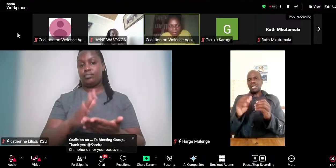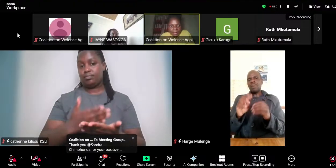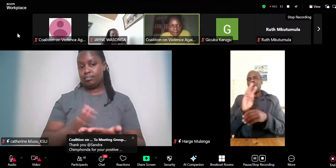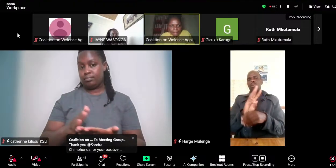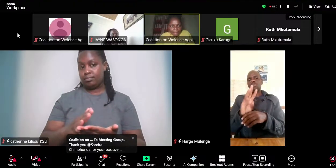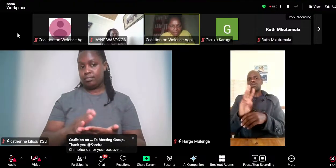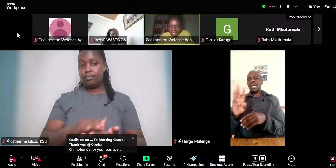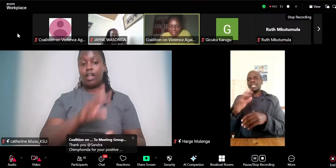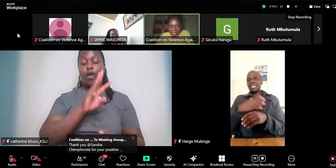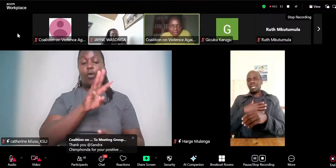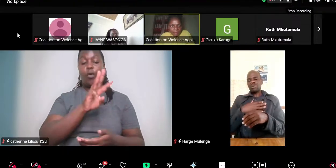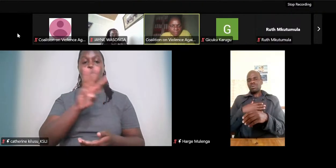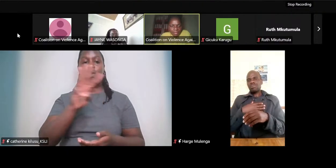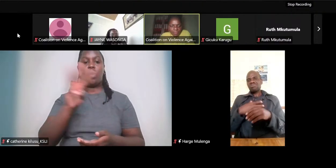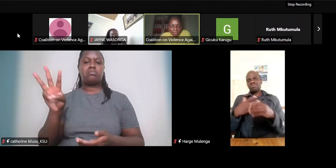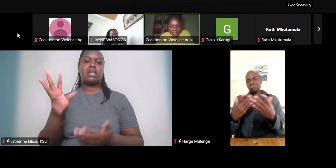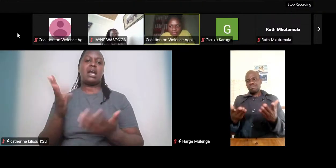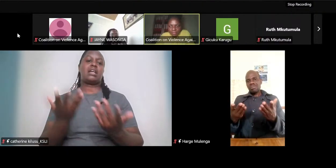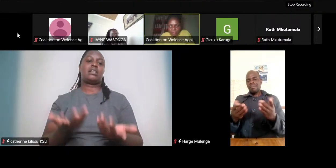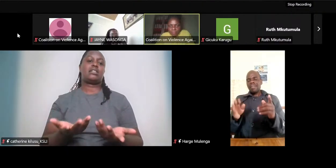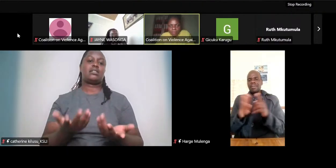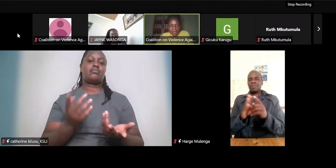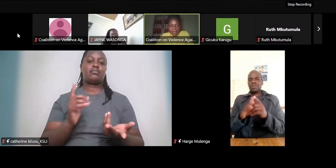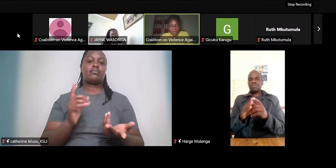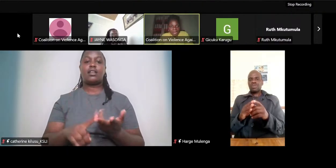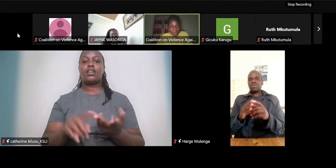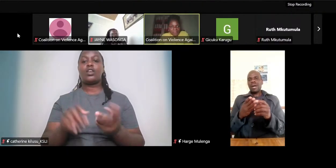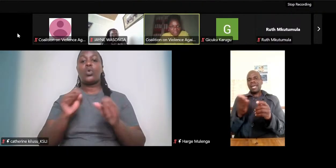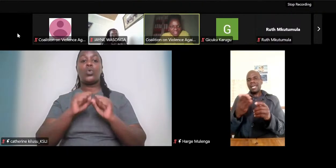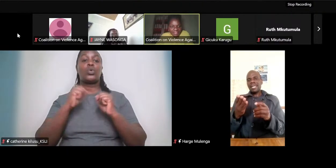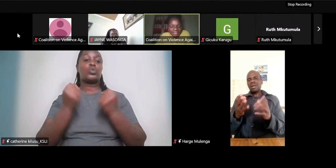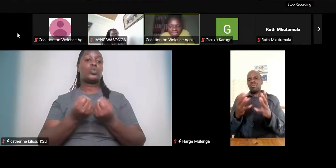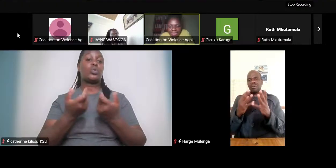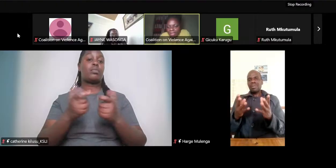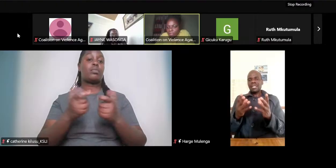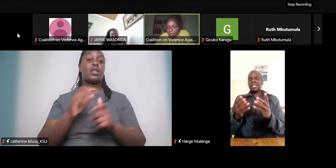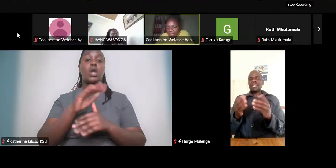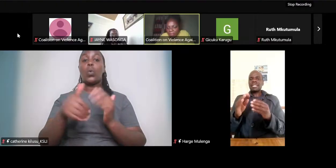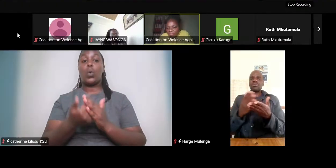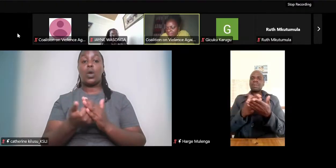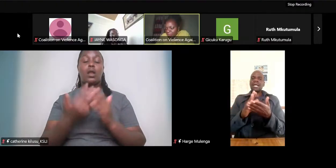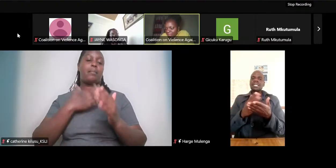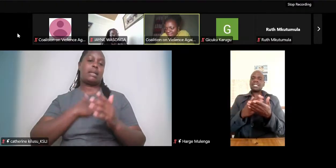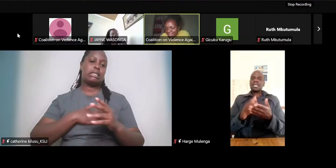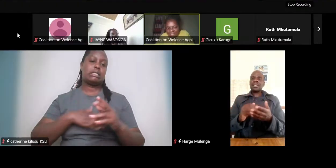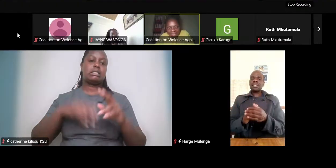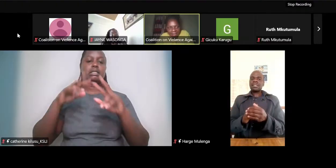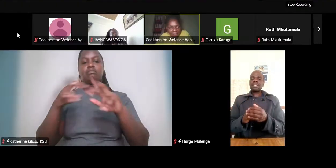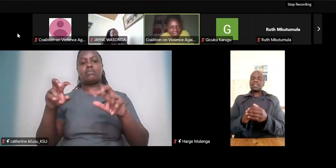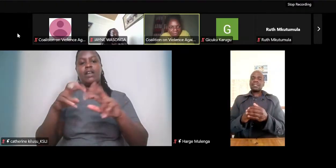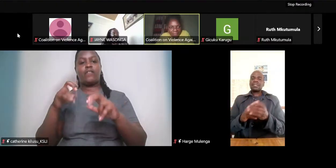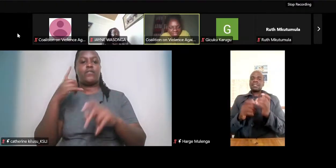on our other sources. So look out for this. So we are moving to the next segment of